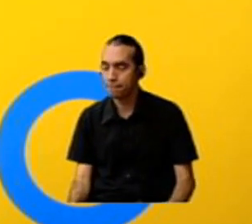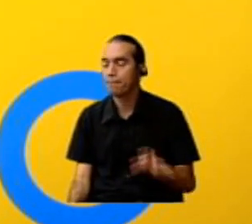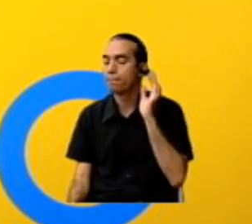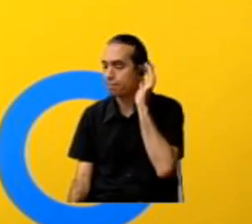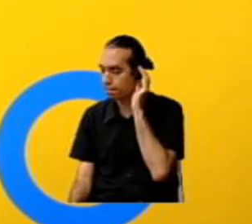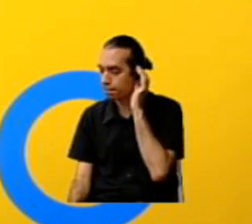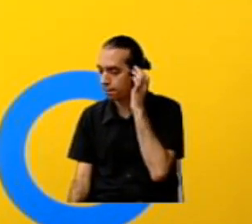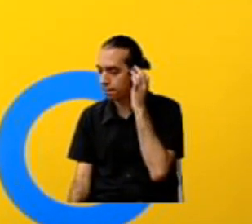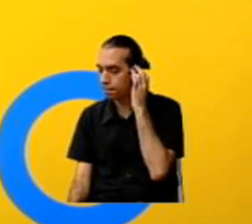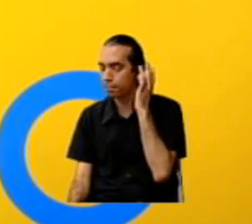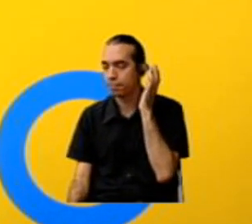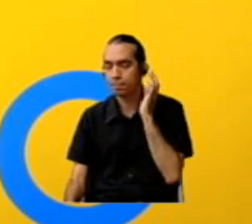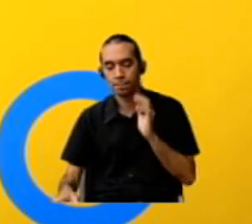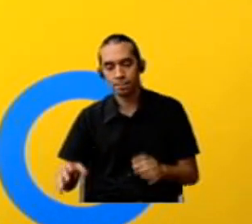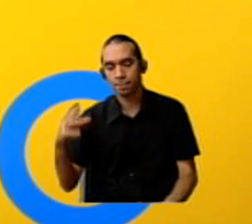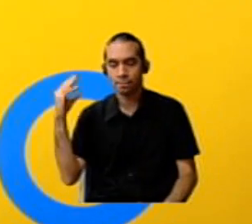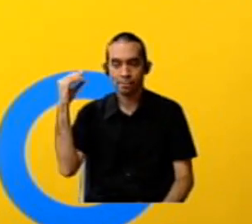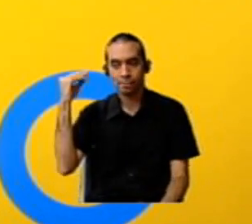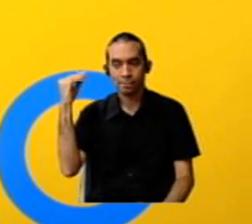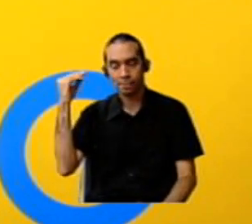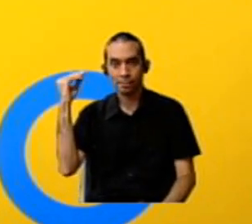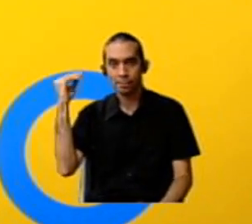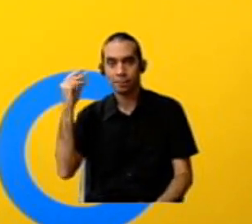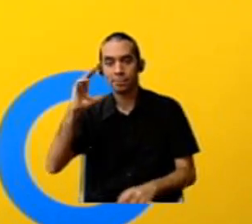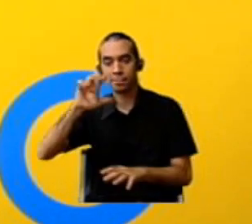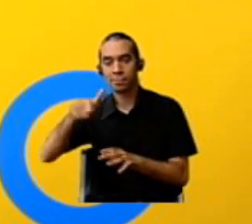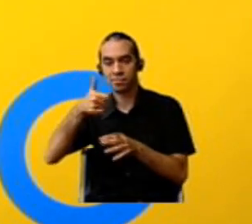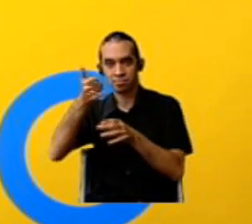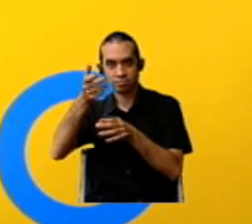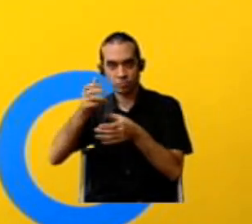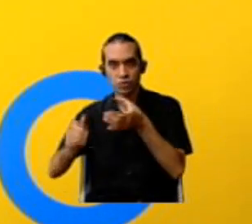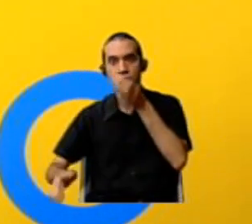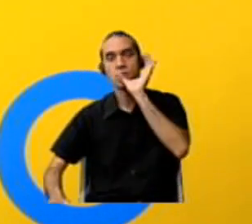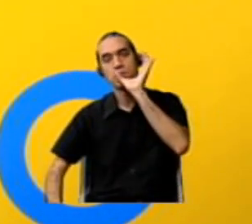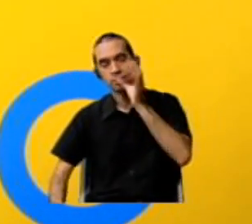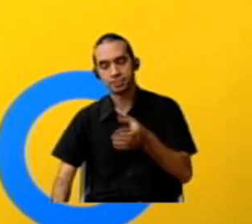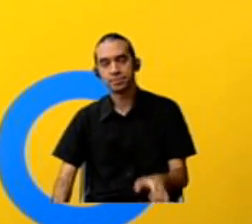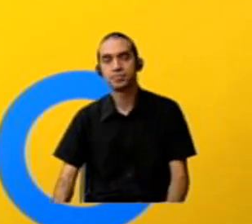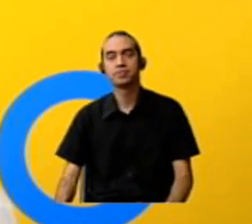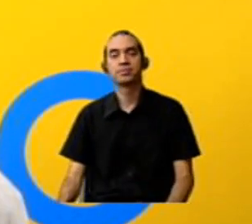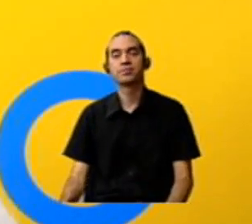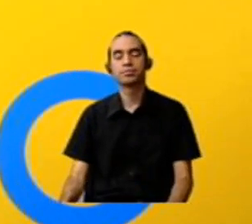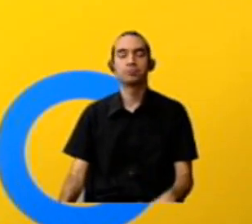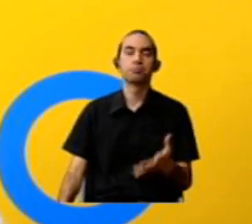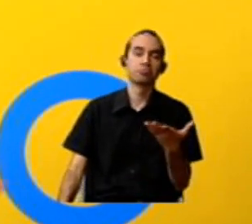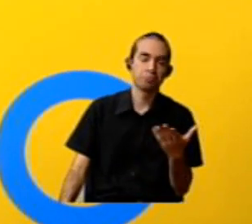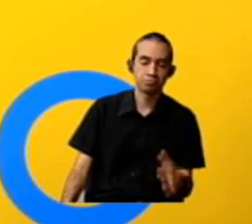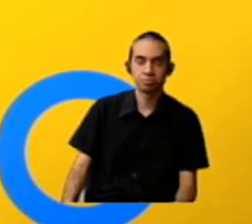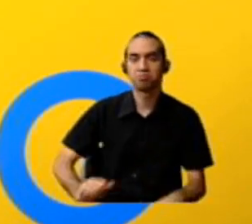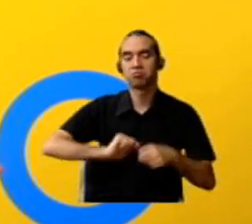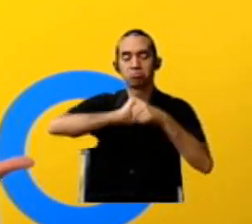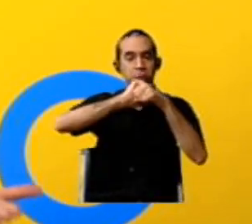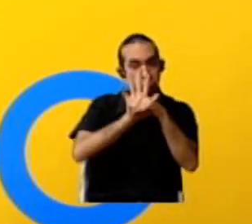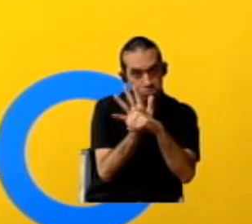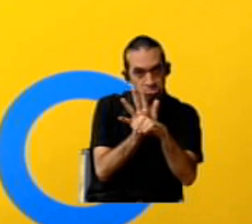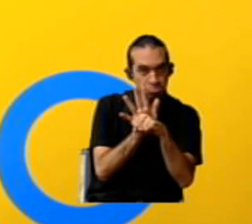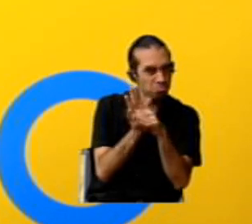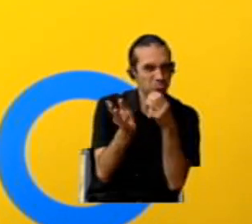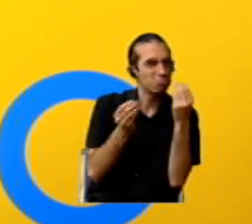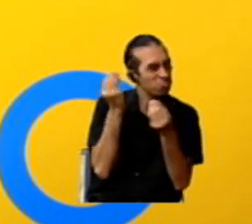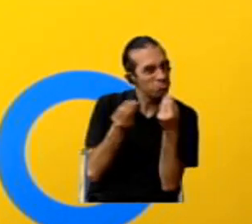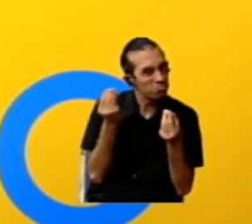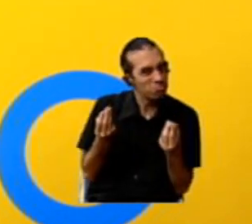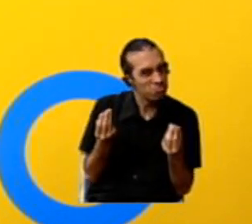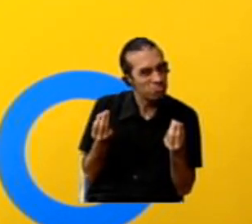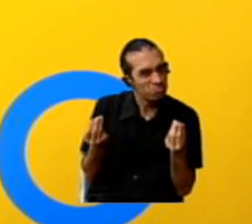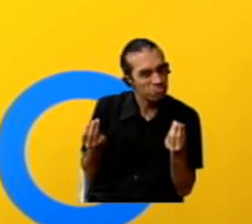Oh, you should drink lemon juice. If I had coronavirus, what should I